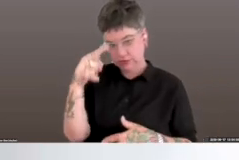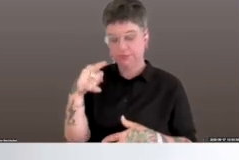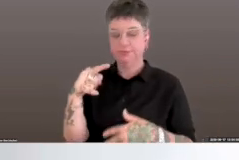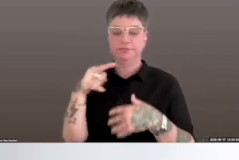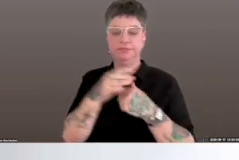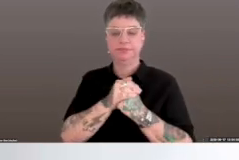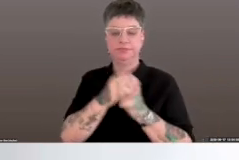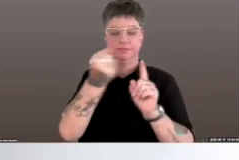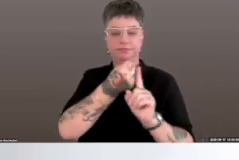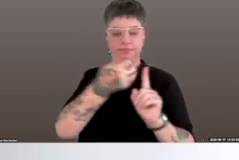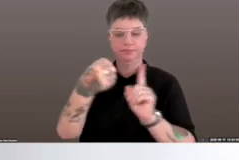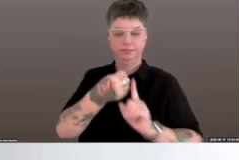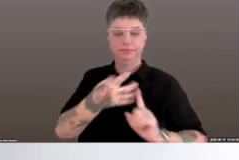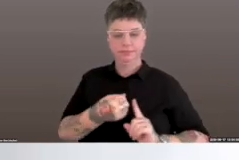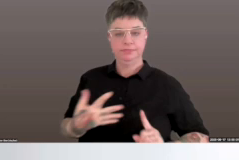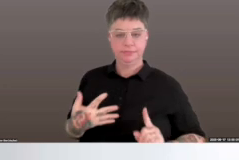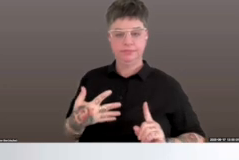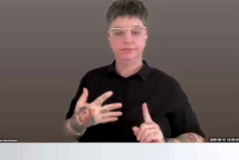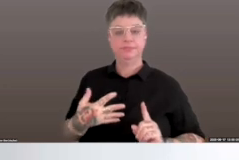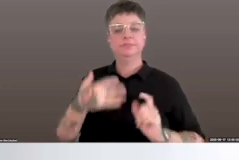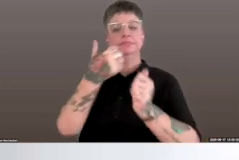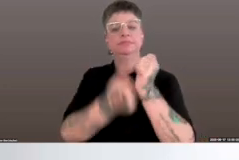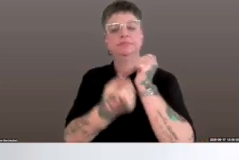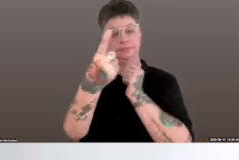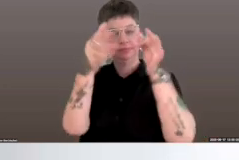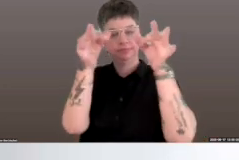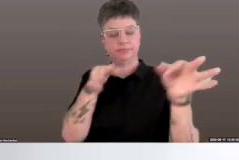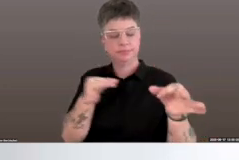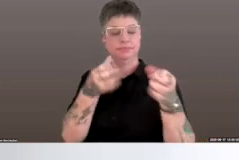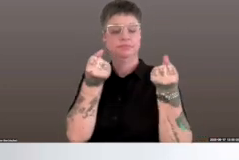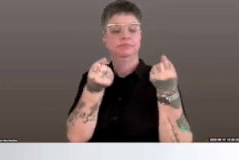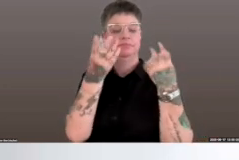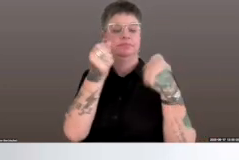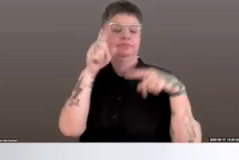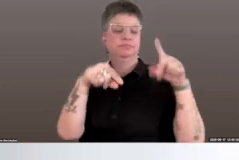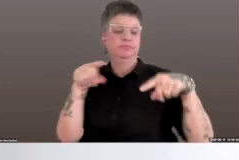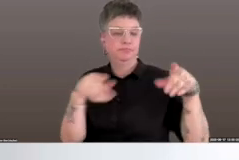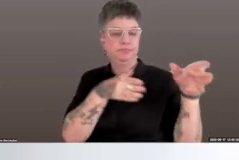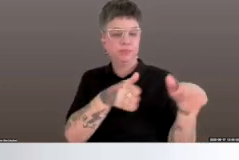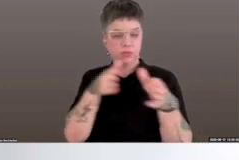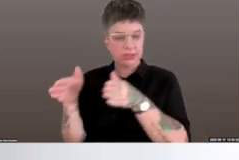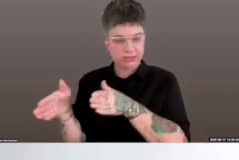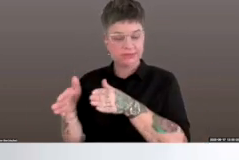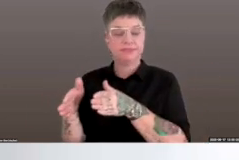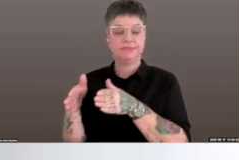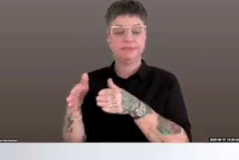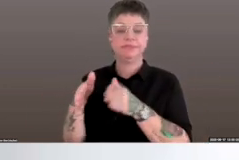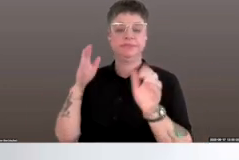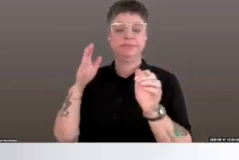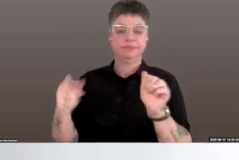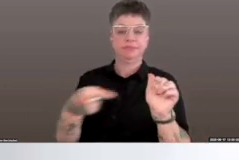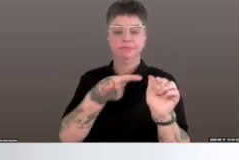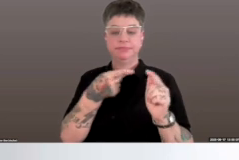are, the programs use a variety of methods to distribute incentives: needs-based model, application prioritization,